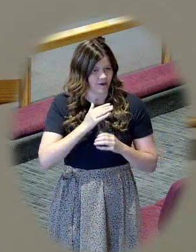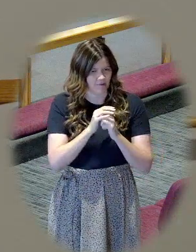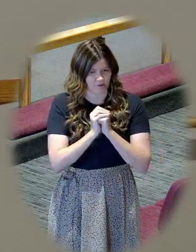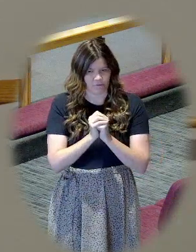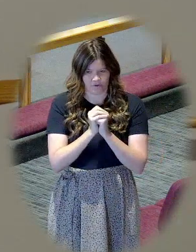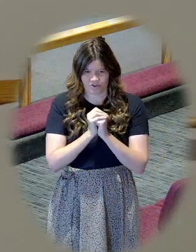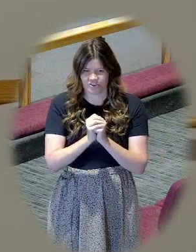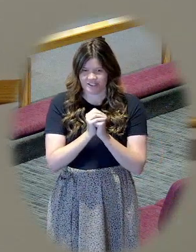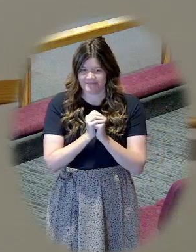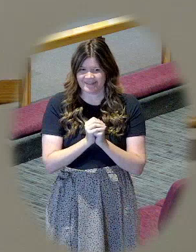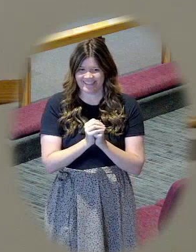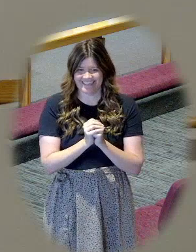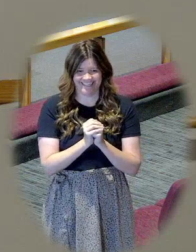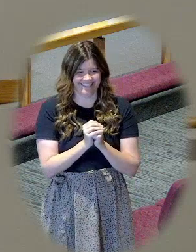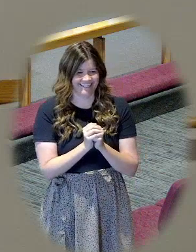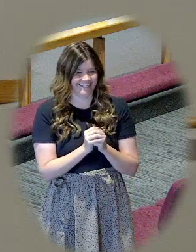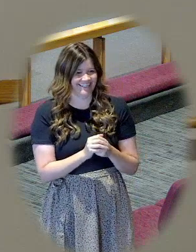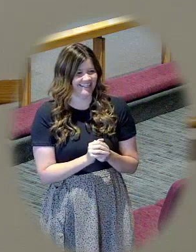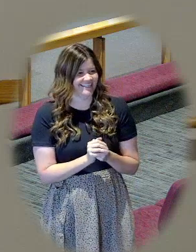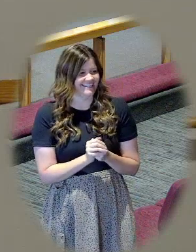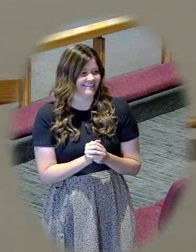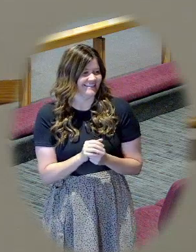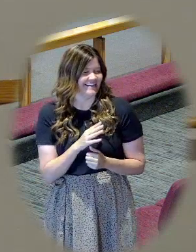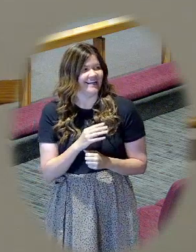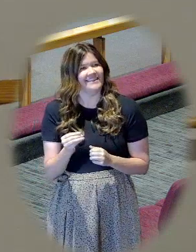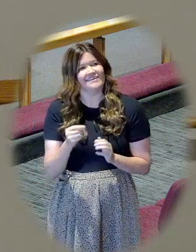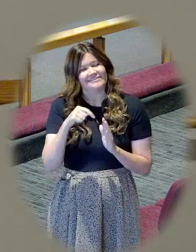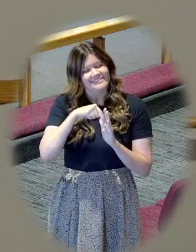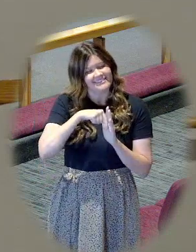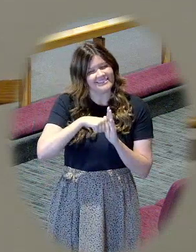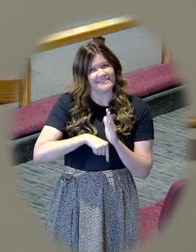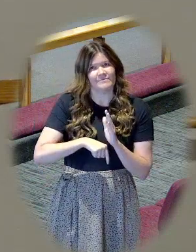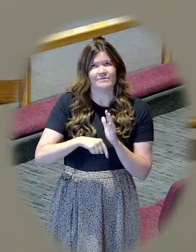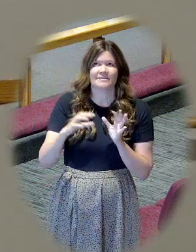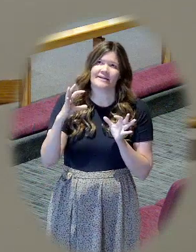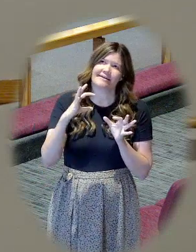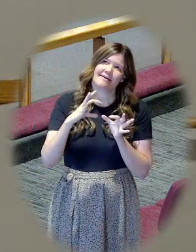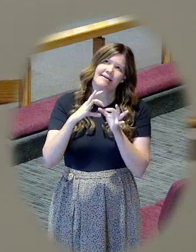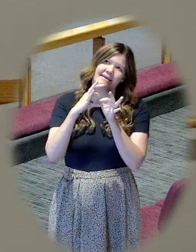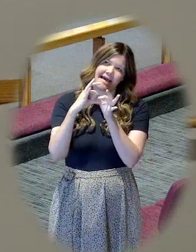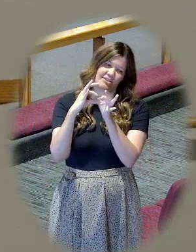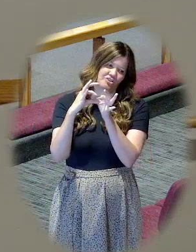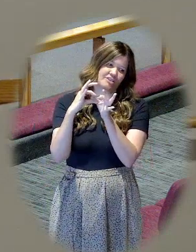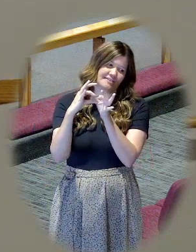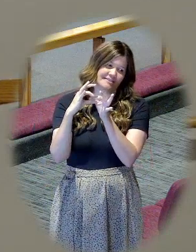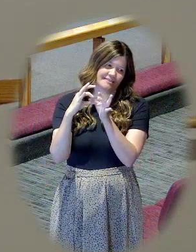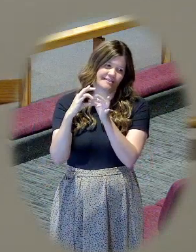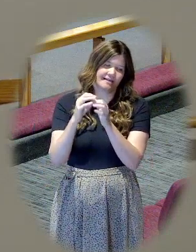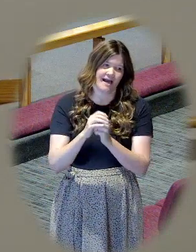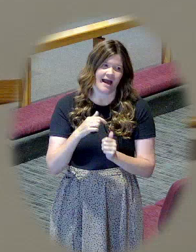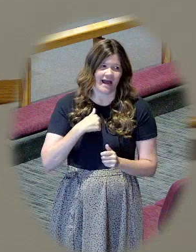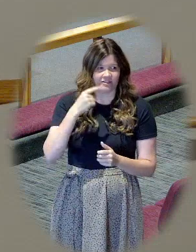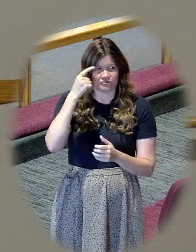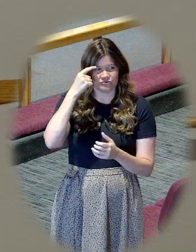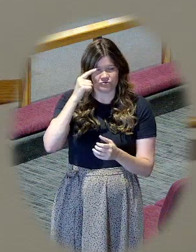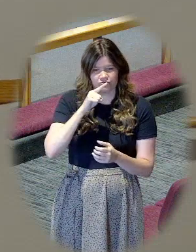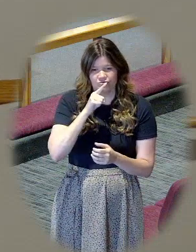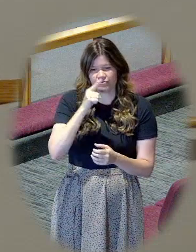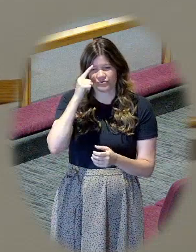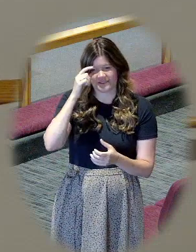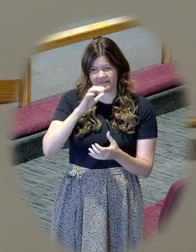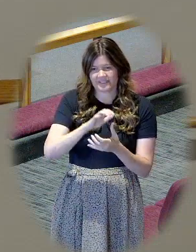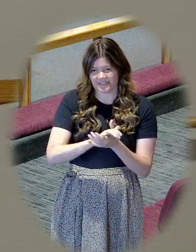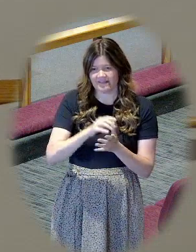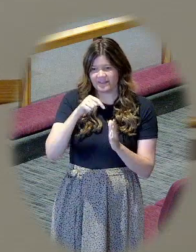there. There's a deeper connection. I truly believe there's a